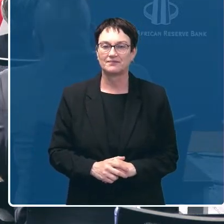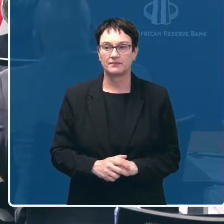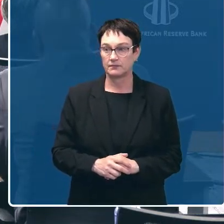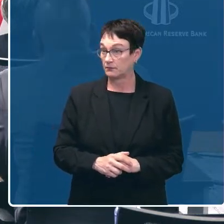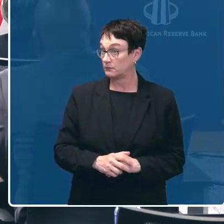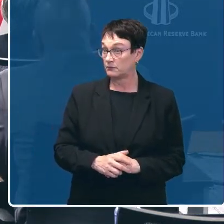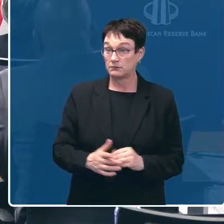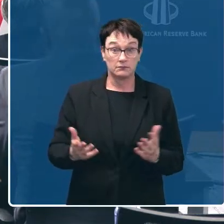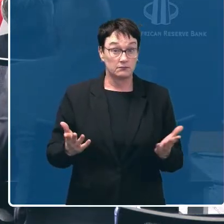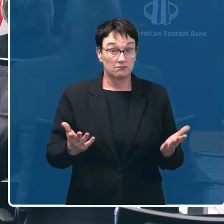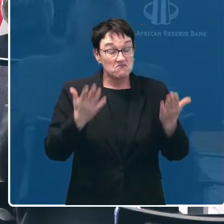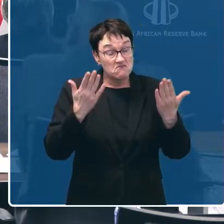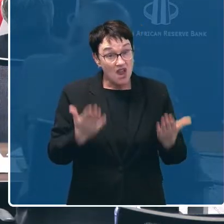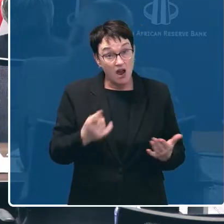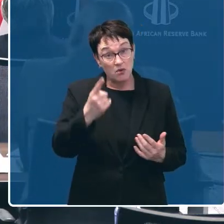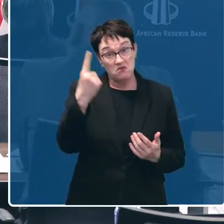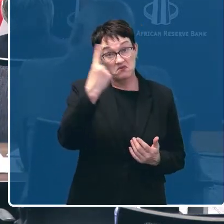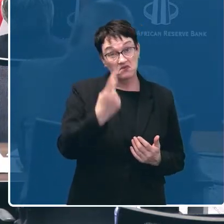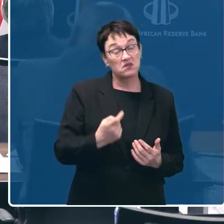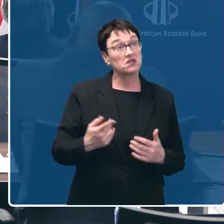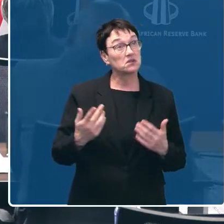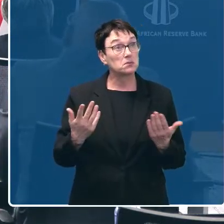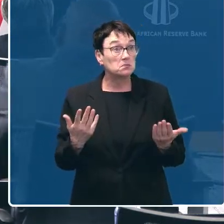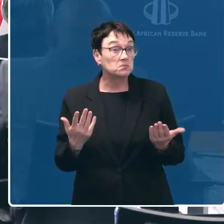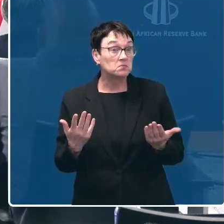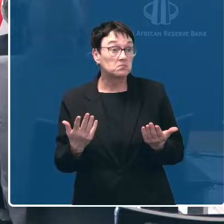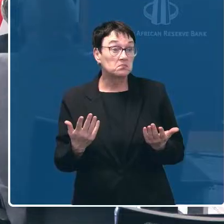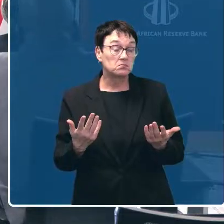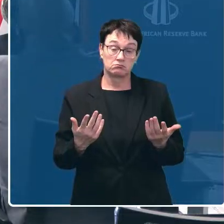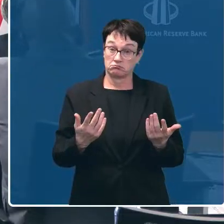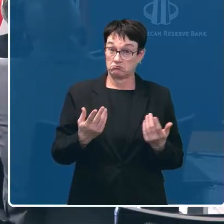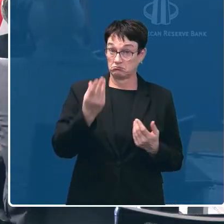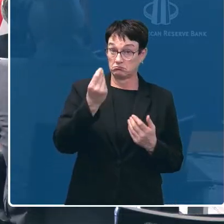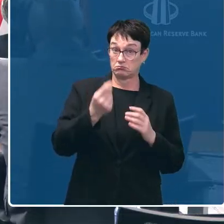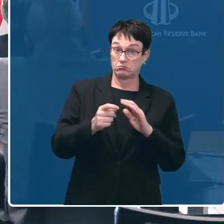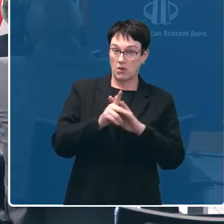Do we still believe that monetary policy is